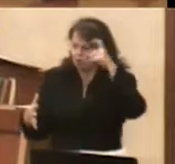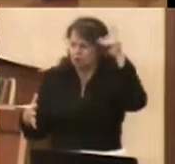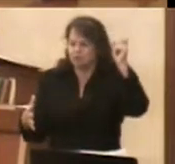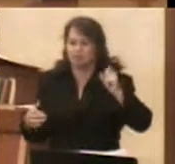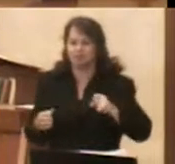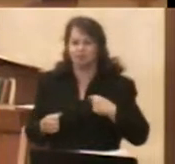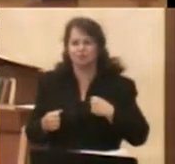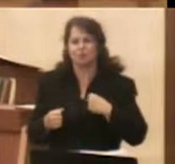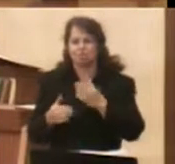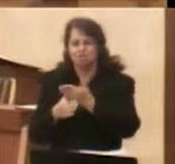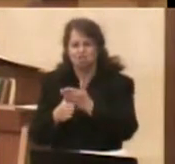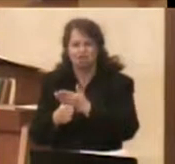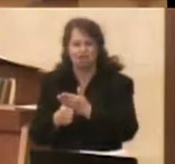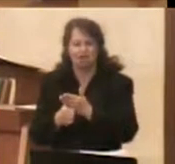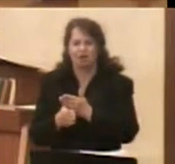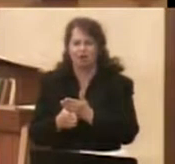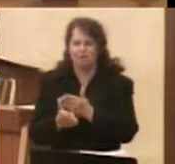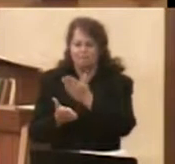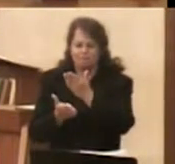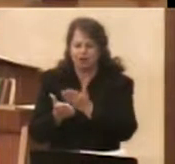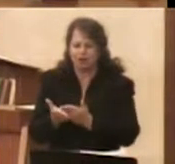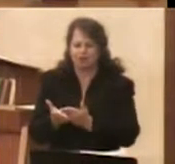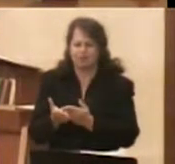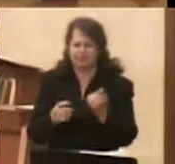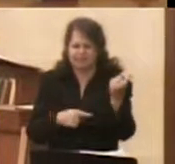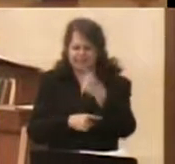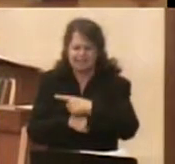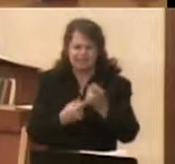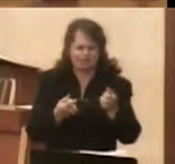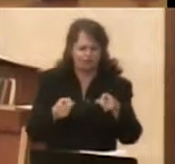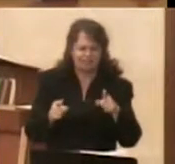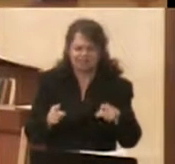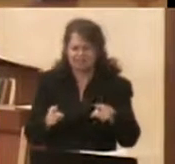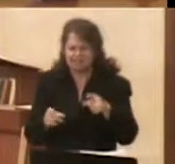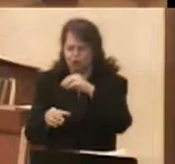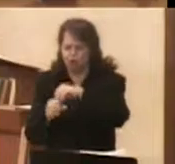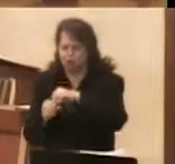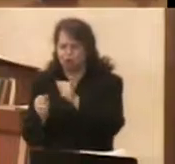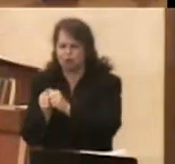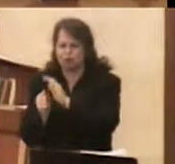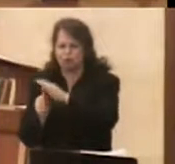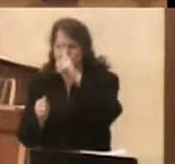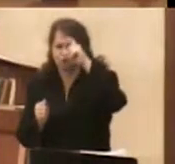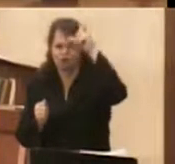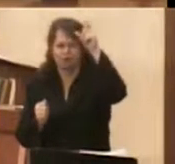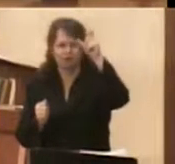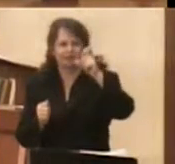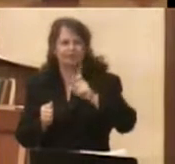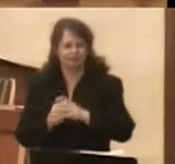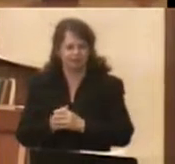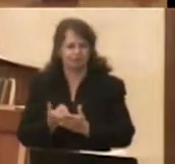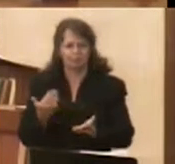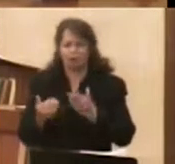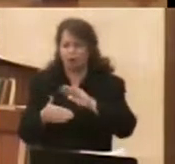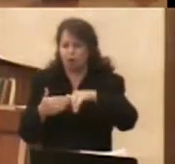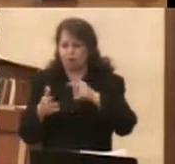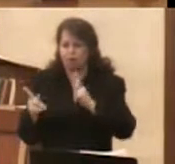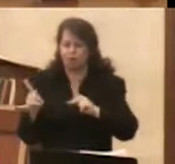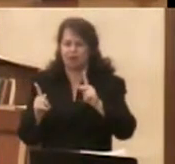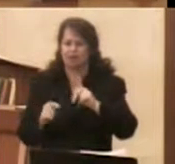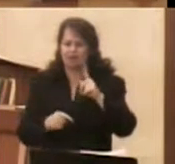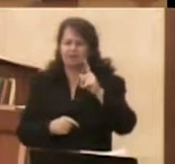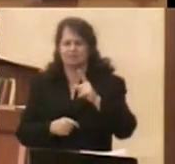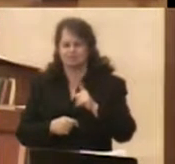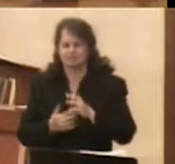the pieces from your day that were included. I think we've all had experiences of that. Maybe we called a friend in the